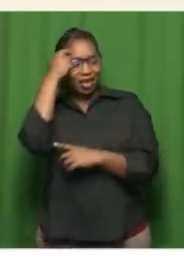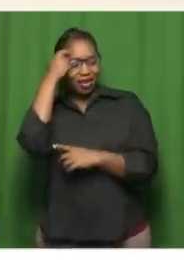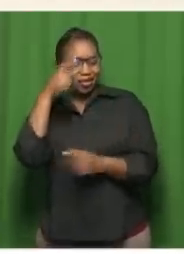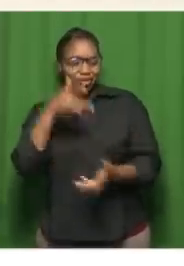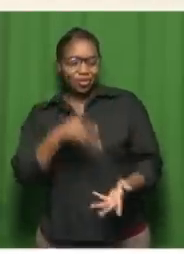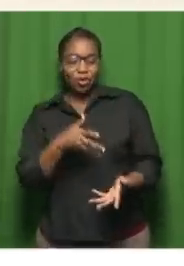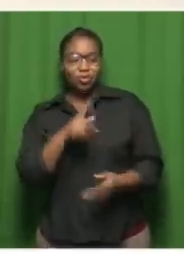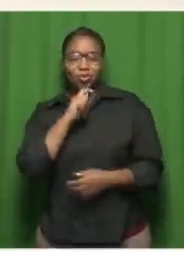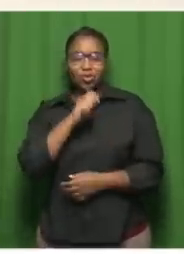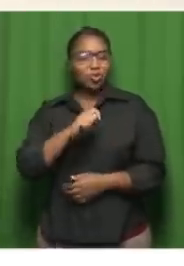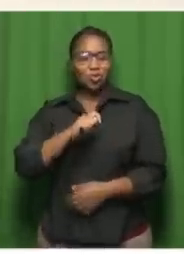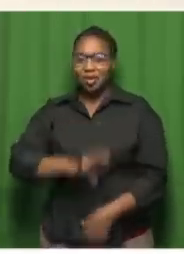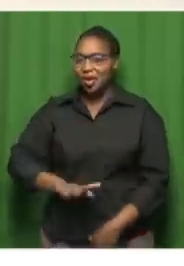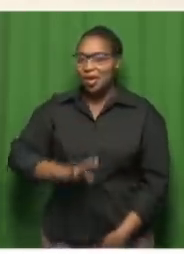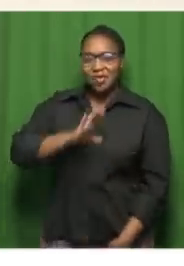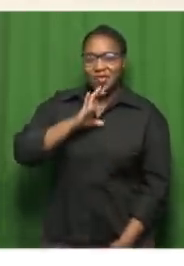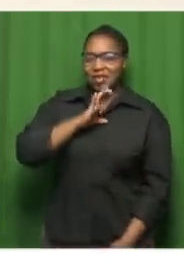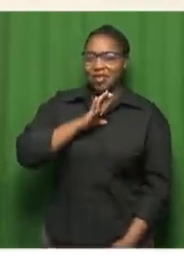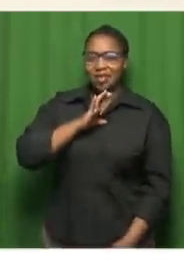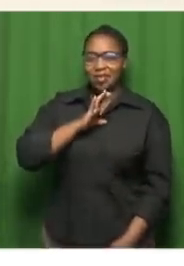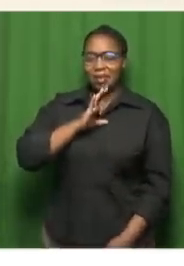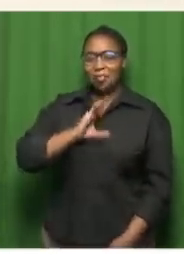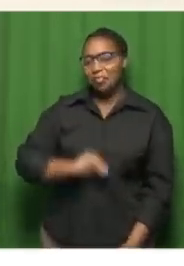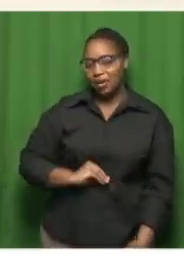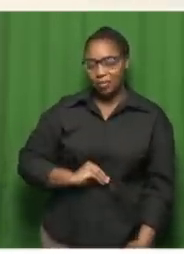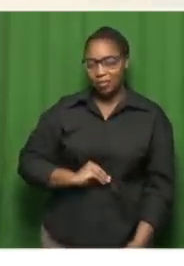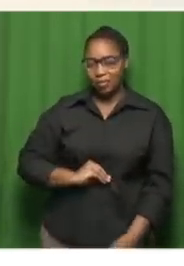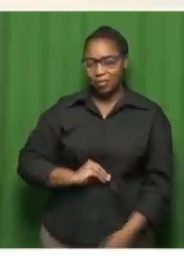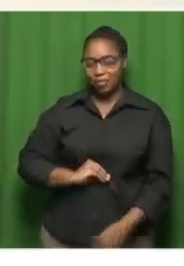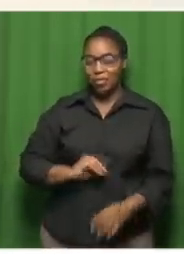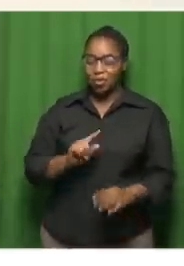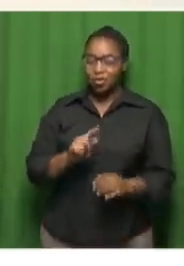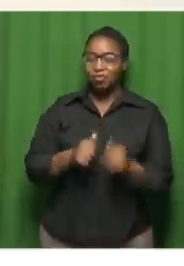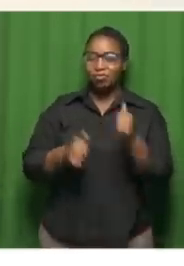confidence in our leadership, because